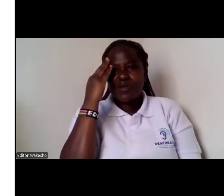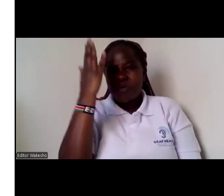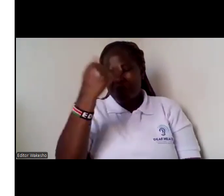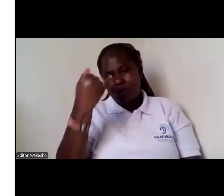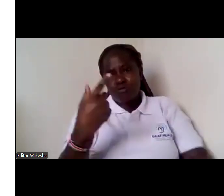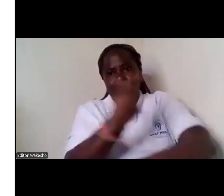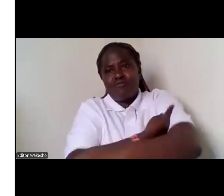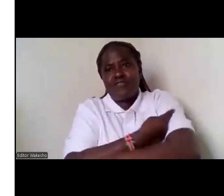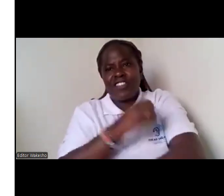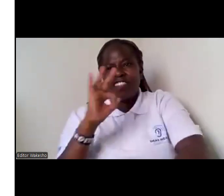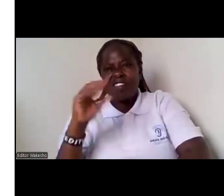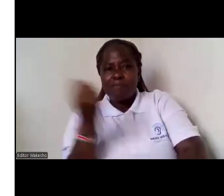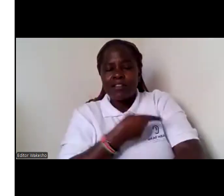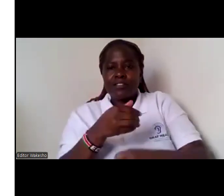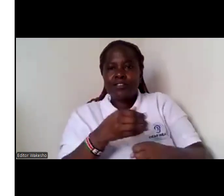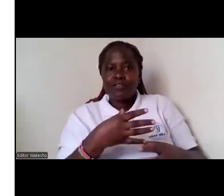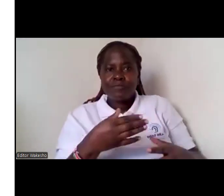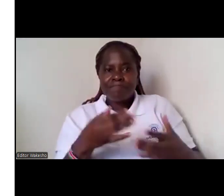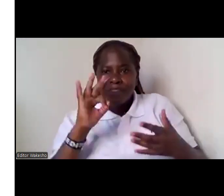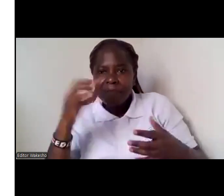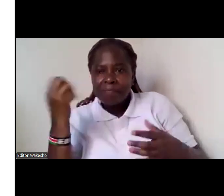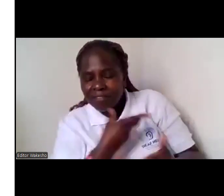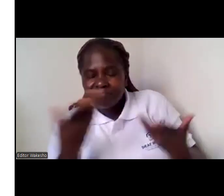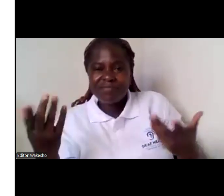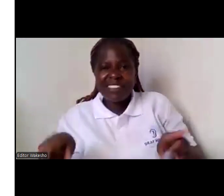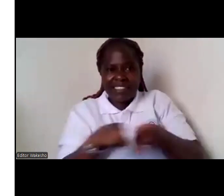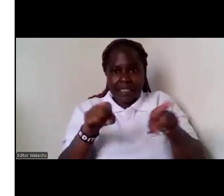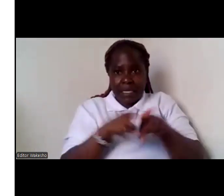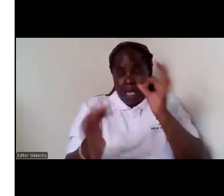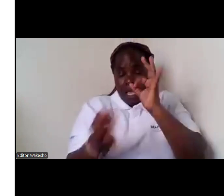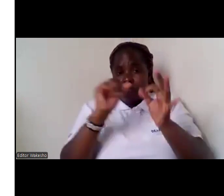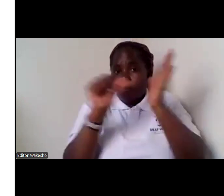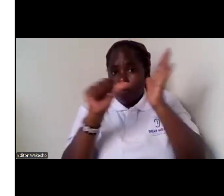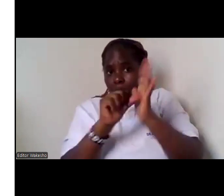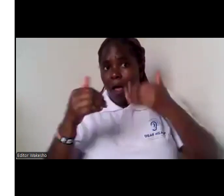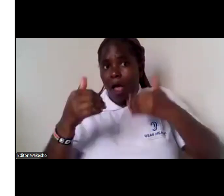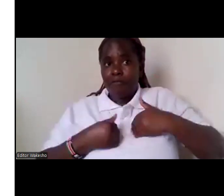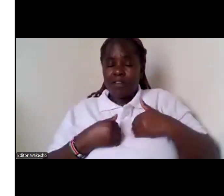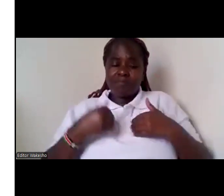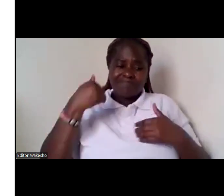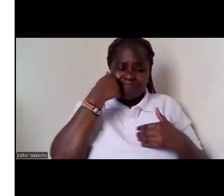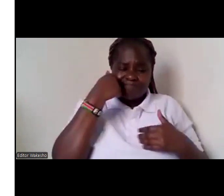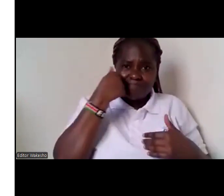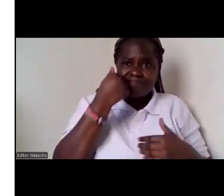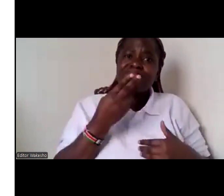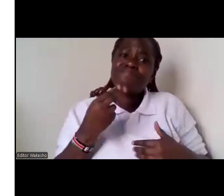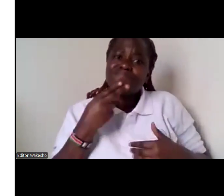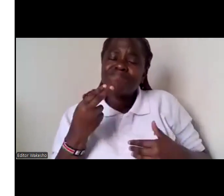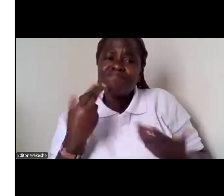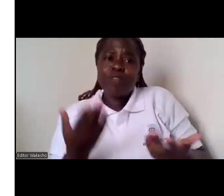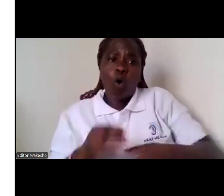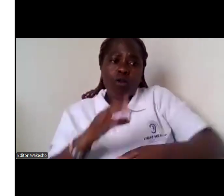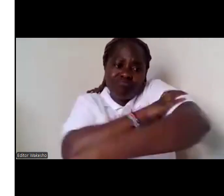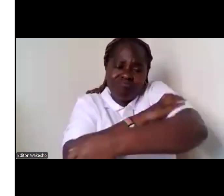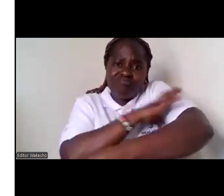It's suitable for people who cannot use estrogen. As we said, patients who maybe have blood clots, heart attack, high